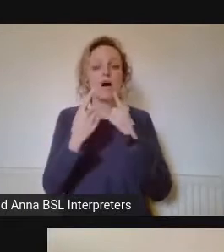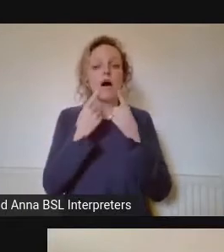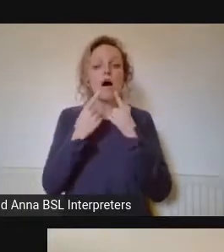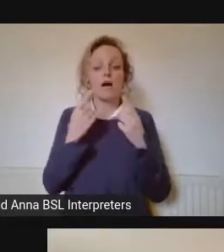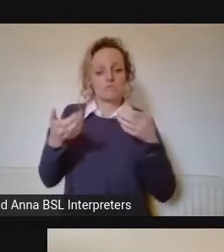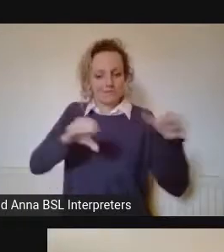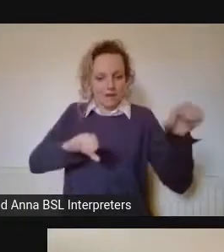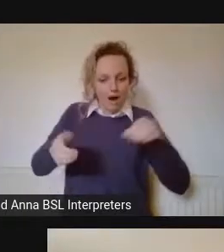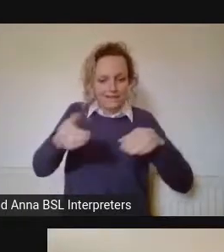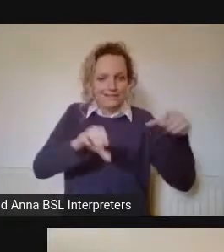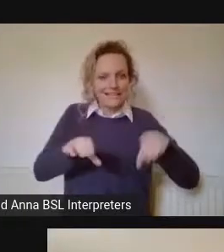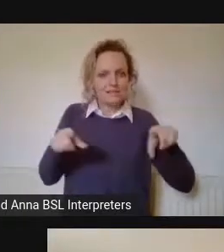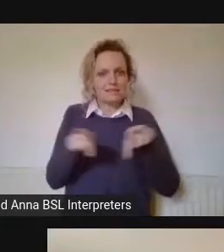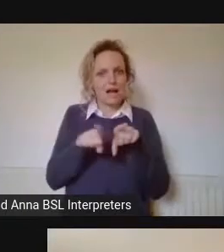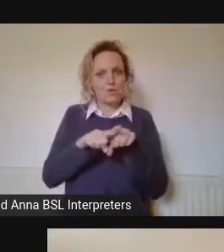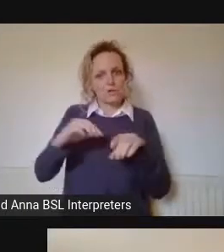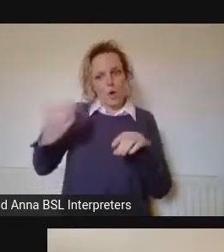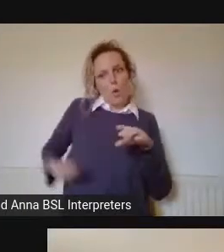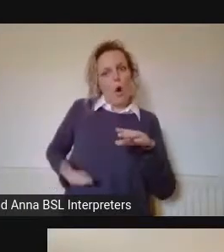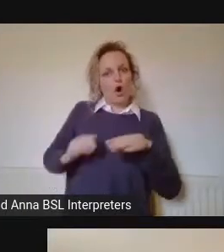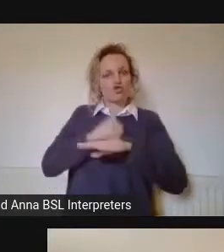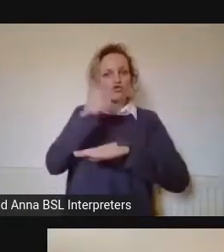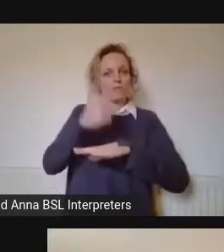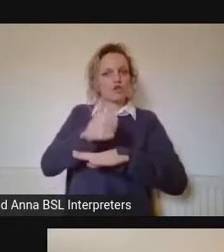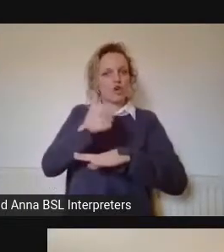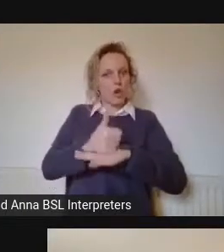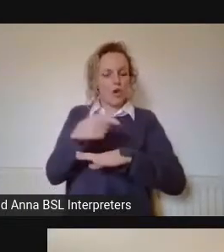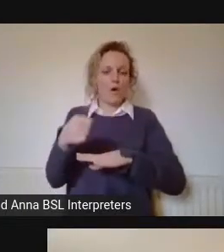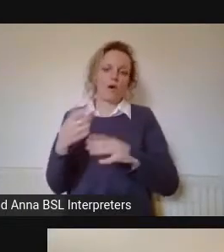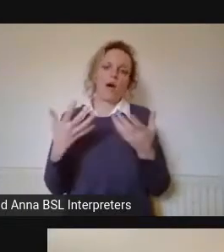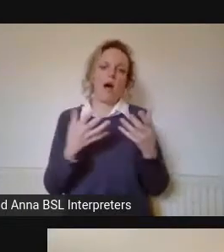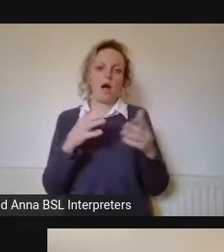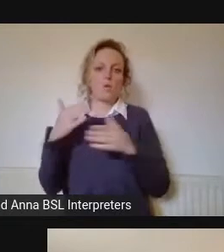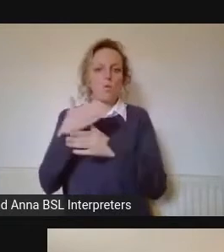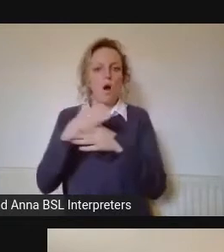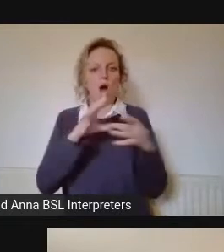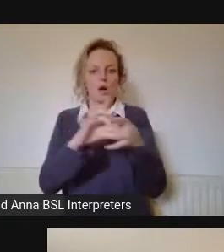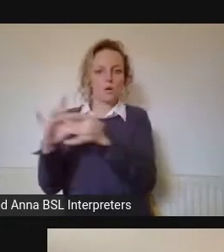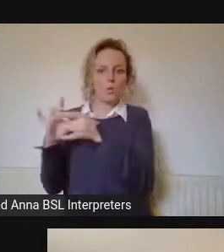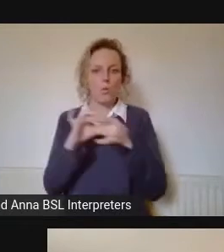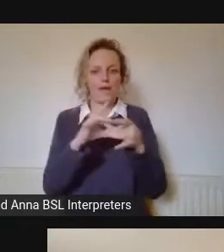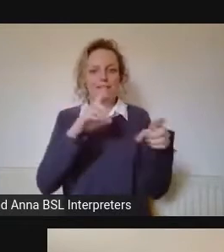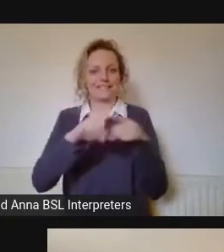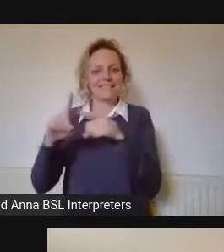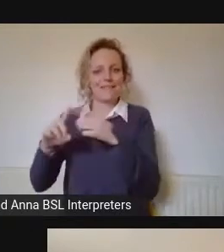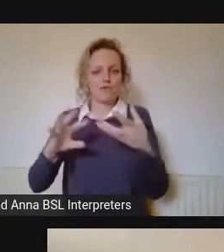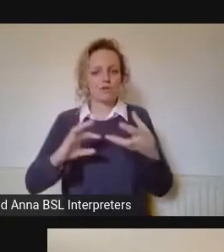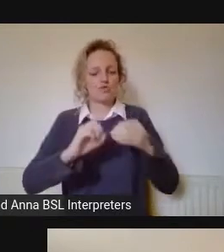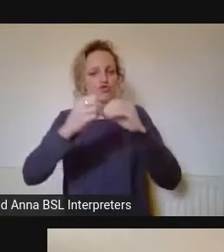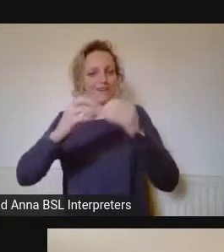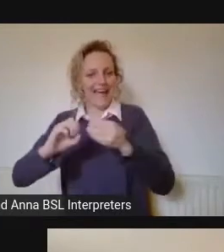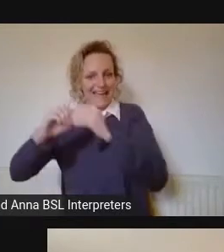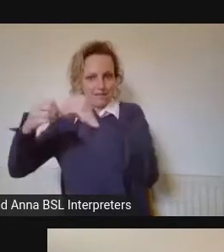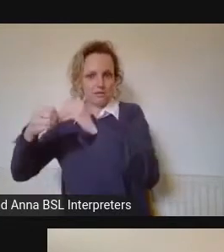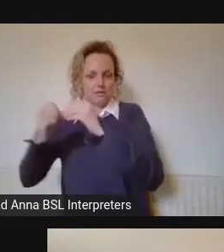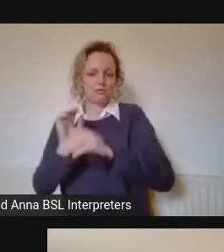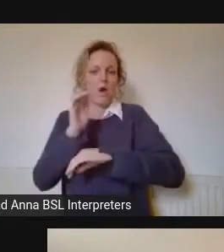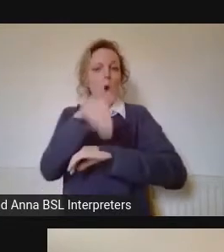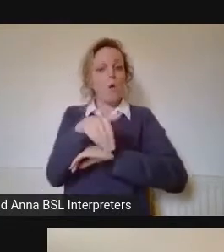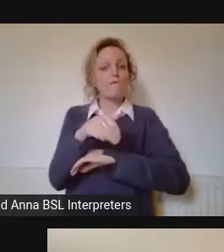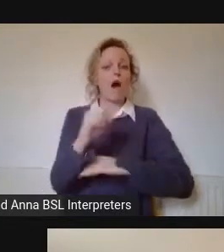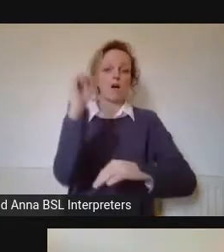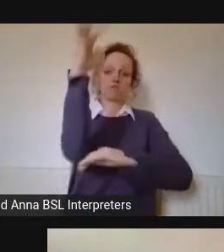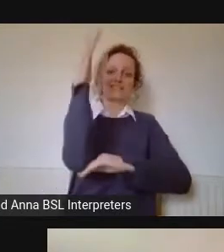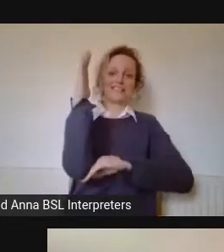entrepreneur. I'm CEO of Semantrica Limited, and we're the creators of Varna, the afforestation with data app. I have black hair, it's streaked